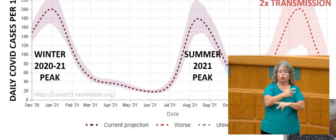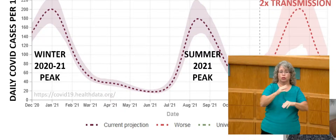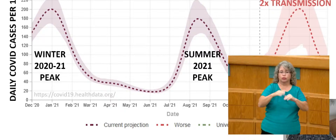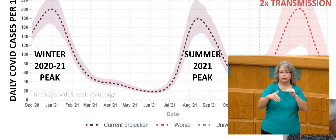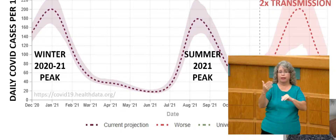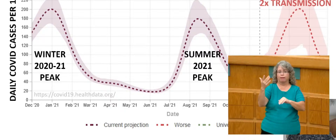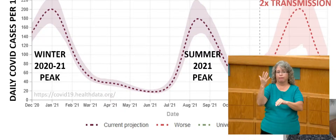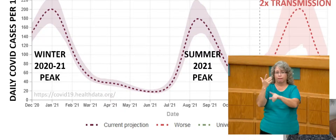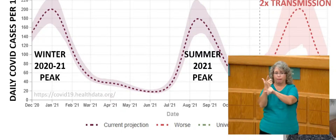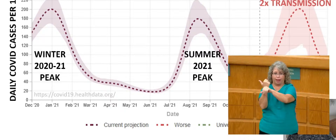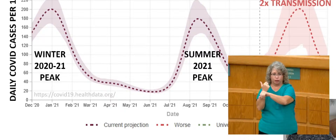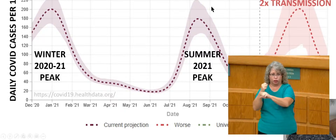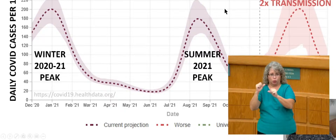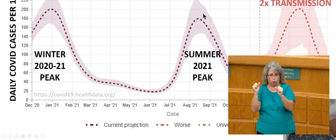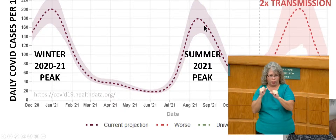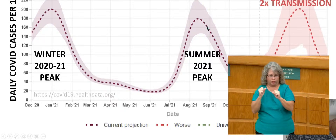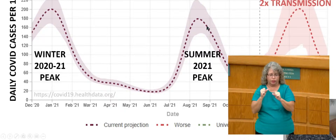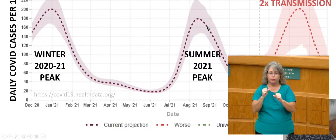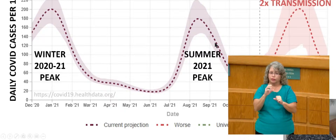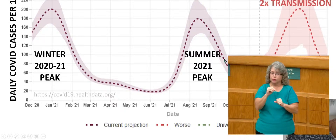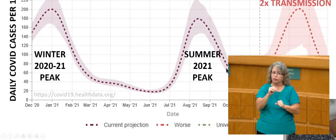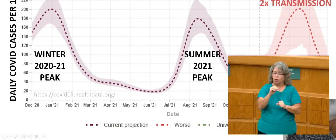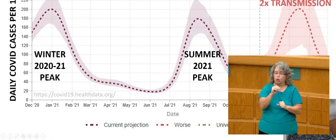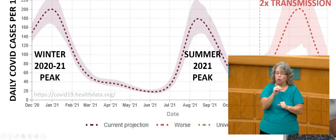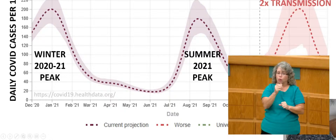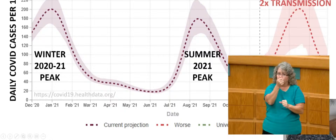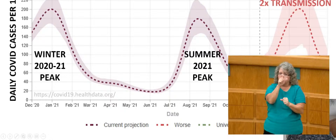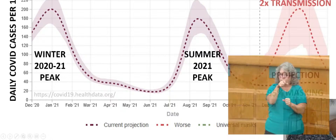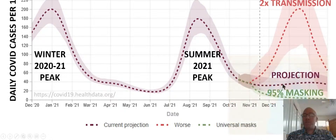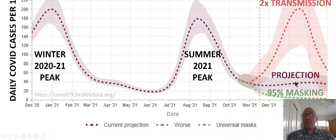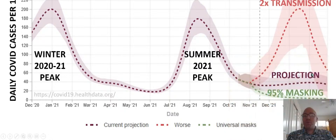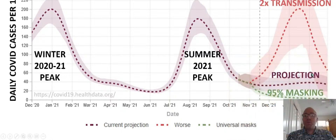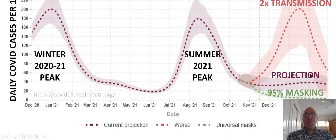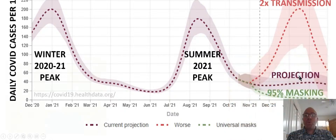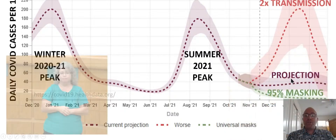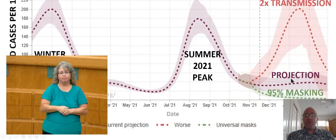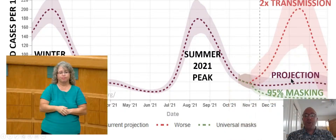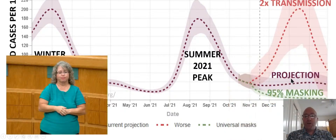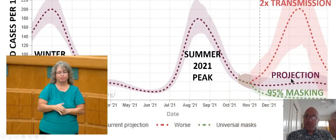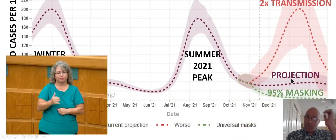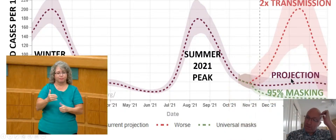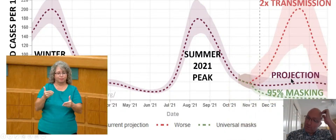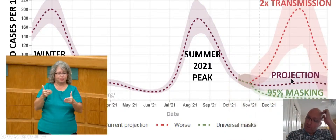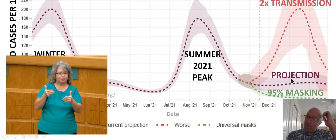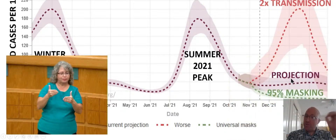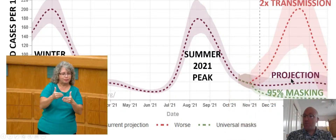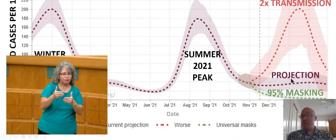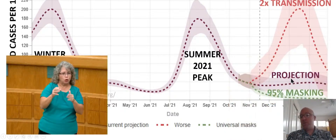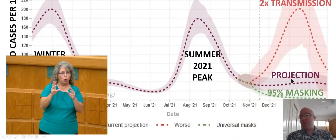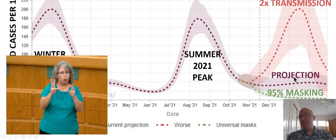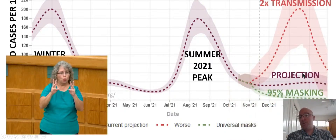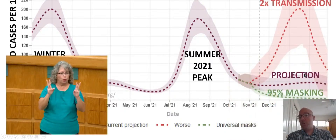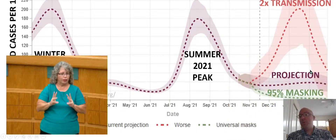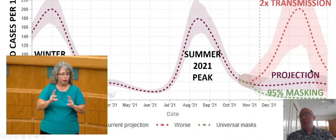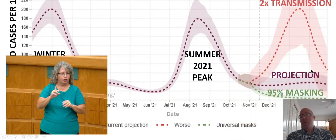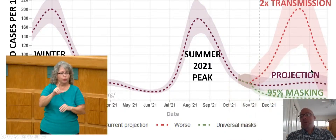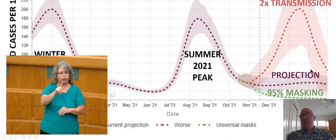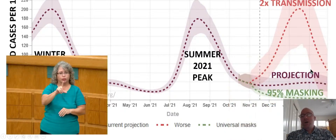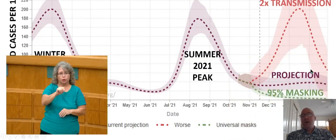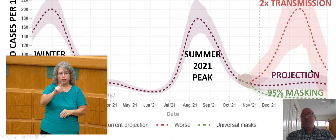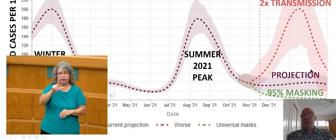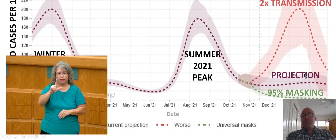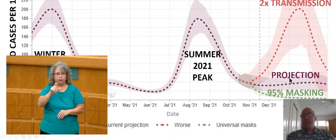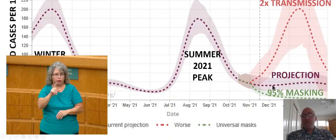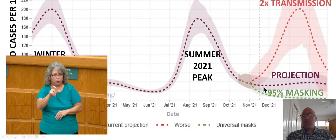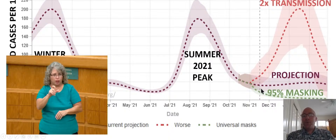the winter. So that's something to keep in mind. And now as we come into the winter of 2021-2022,